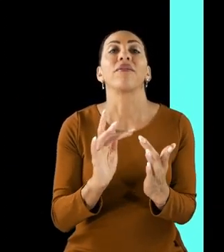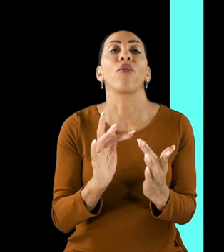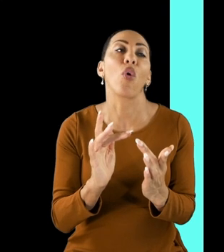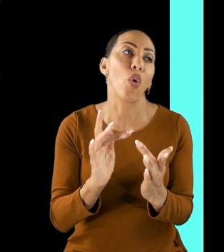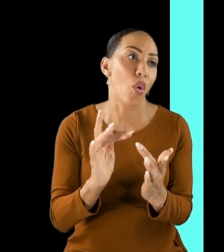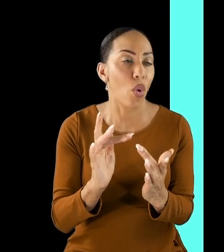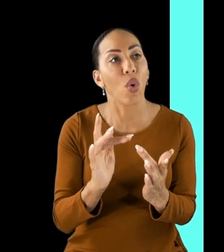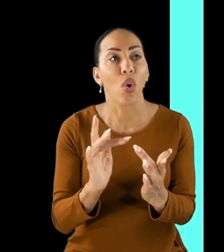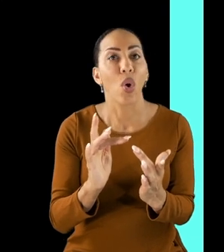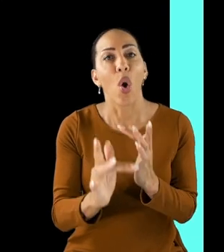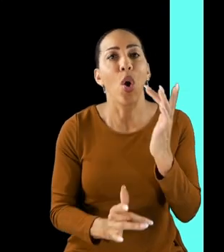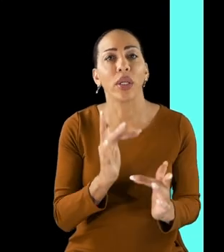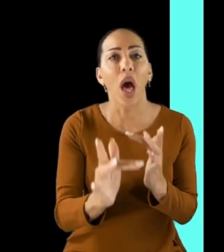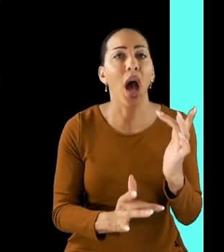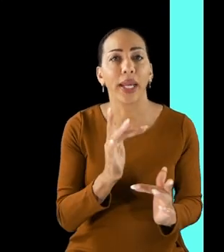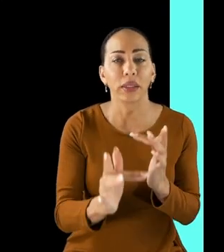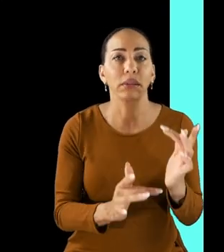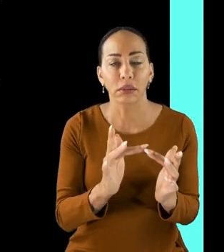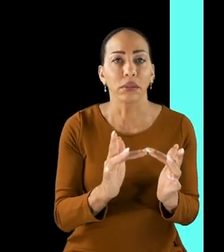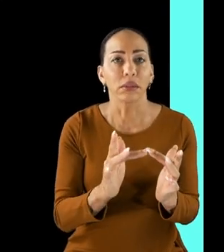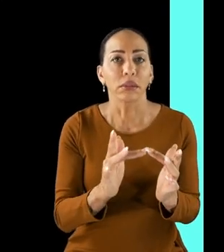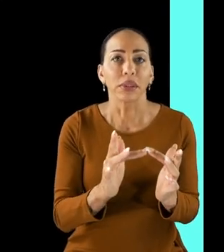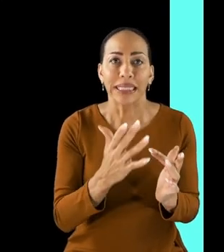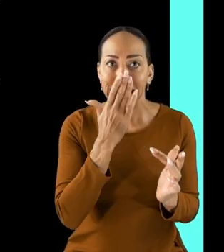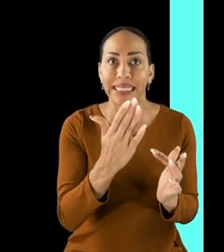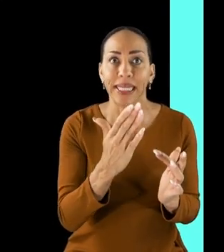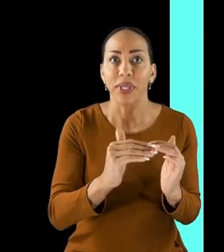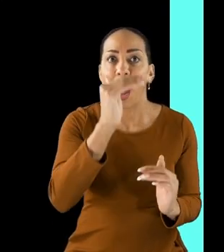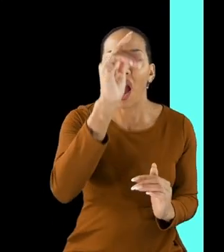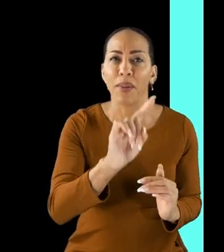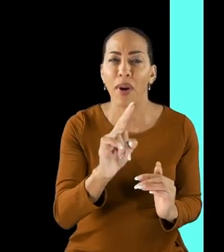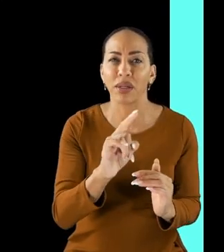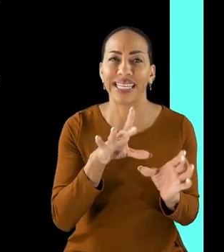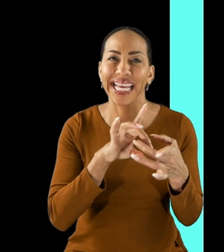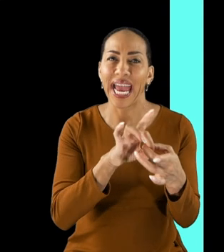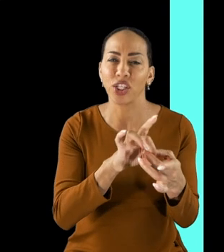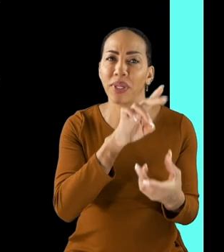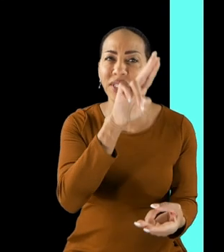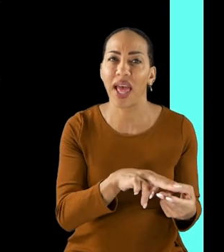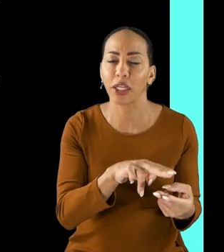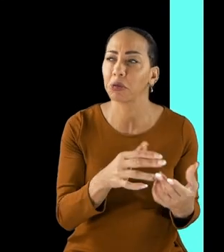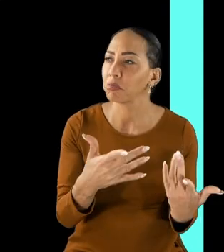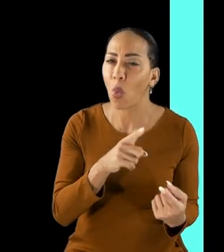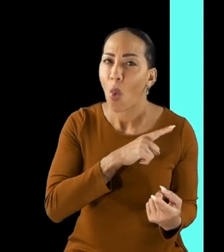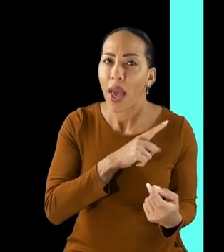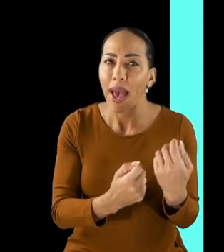engagement. And we're trying to work out why that is. And we think one reason it might be is quite simply